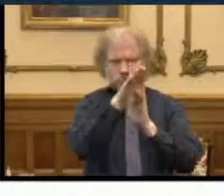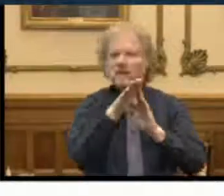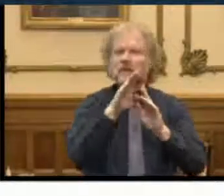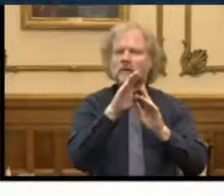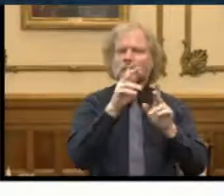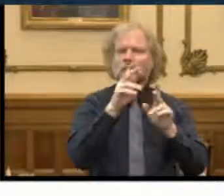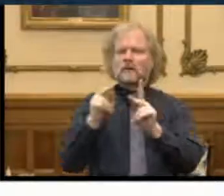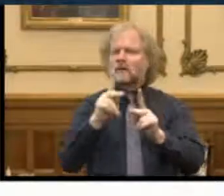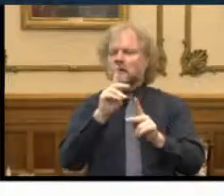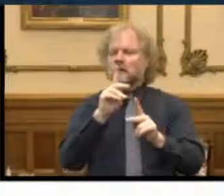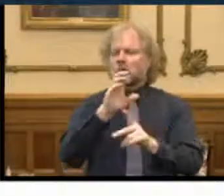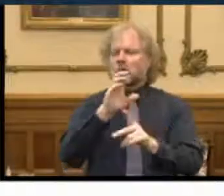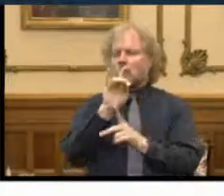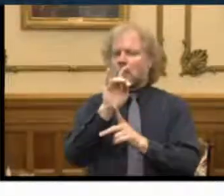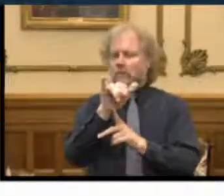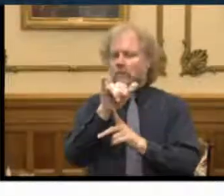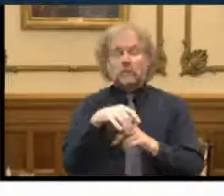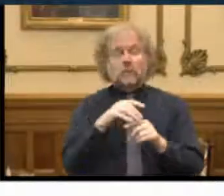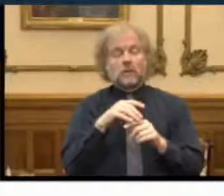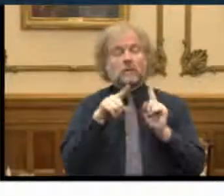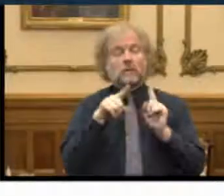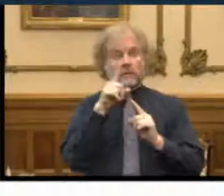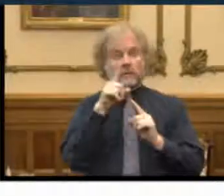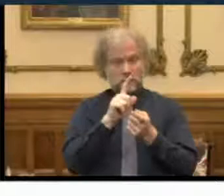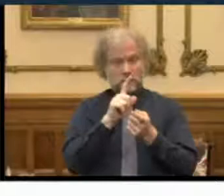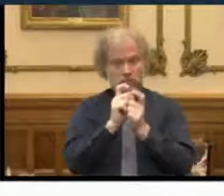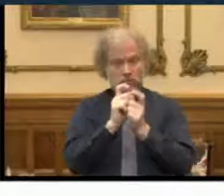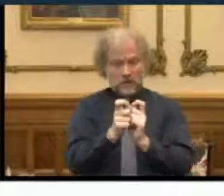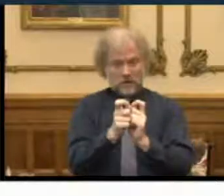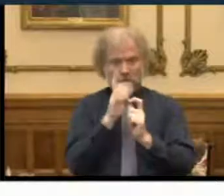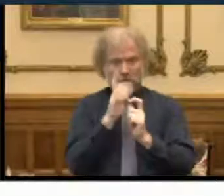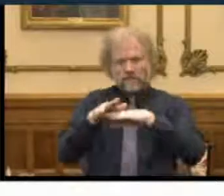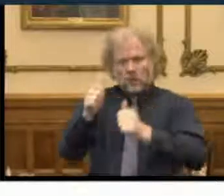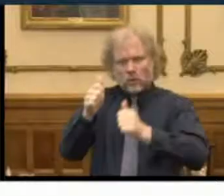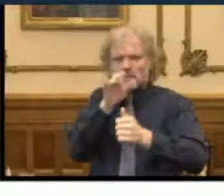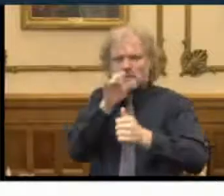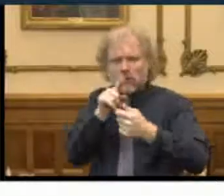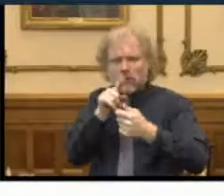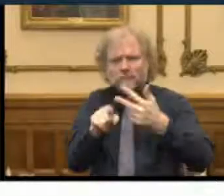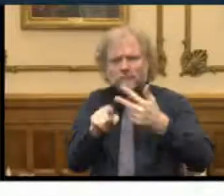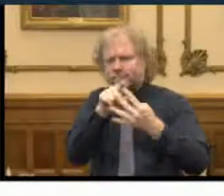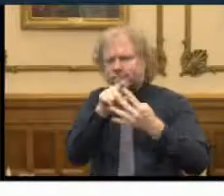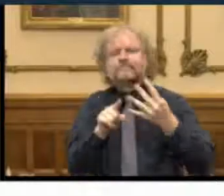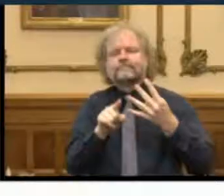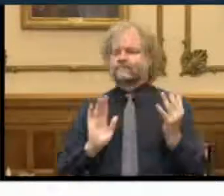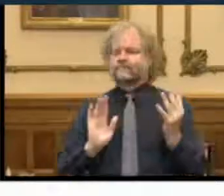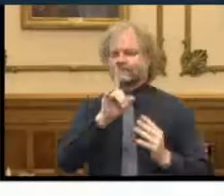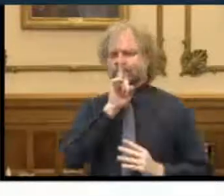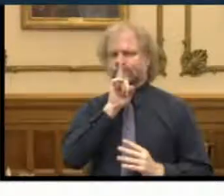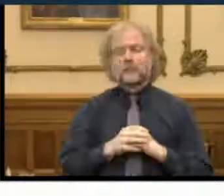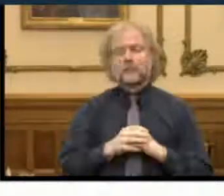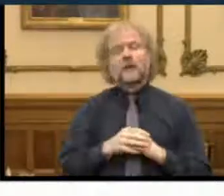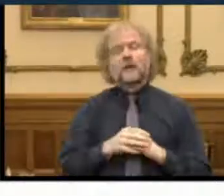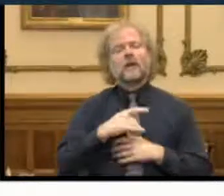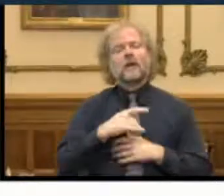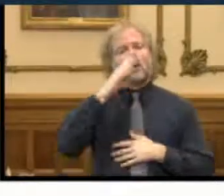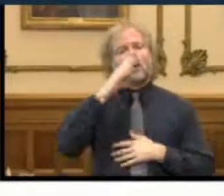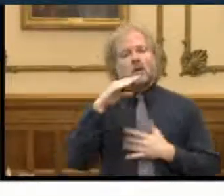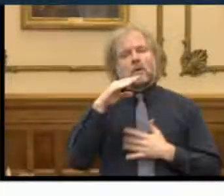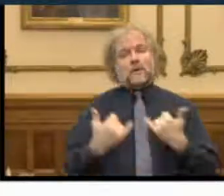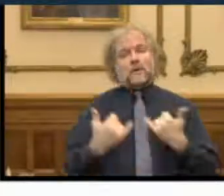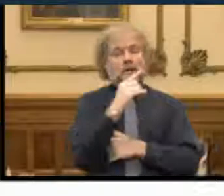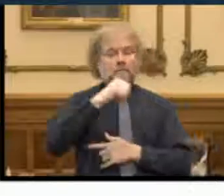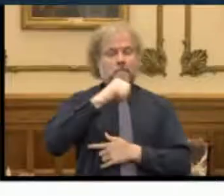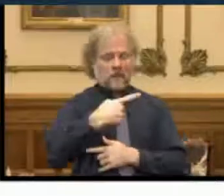over their county, but this change will not be used to determine what color a county receives. We know that today's map